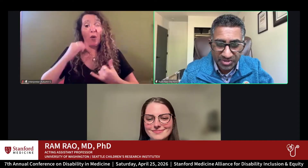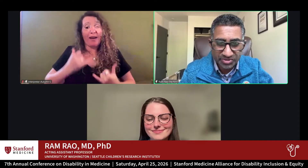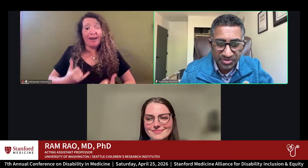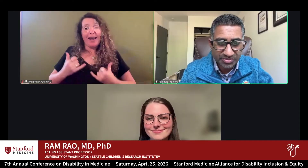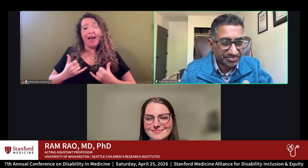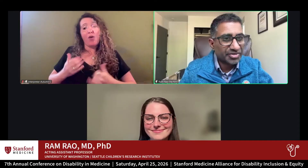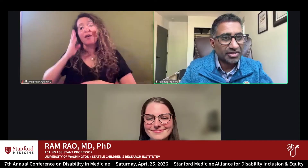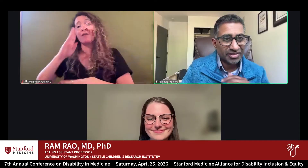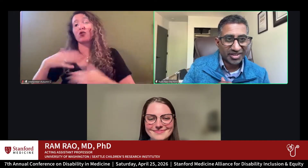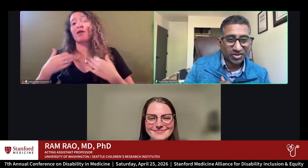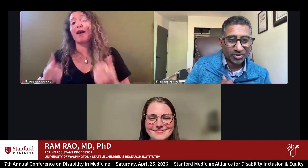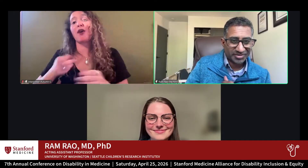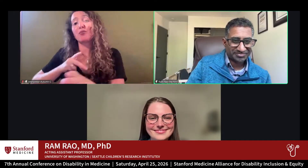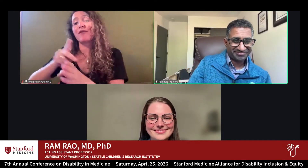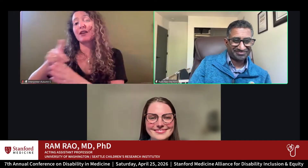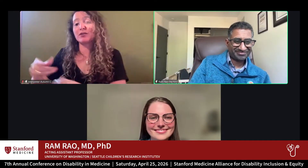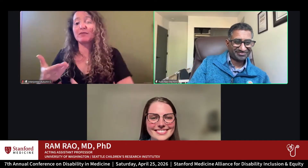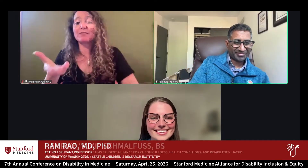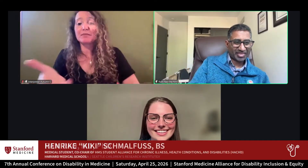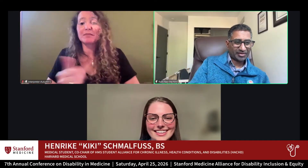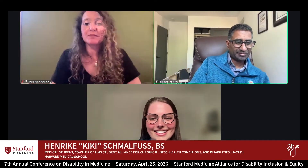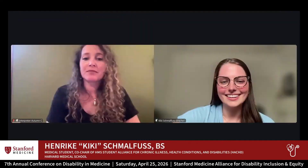health professionals. Take it away.